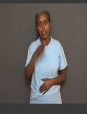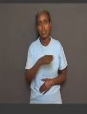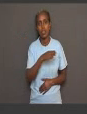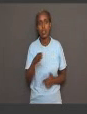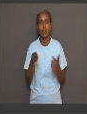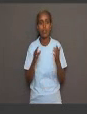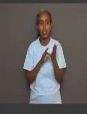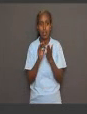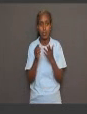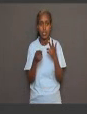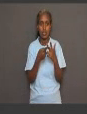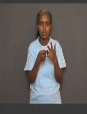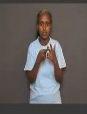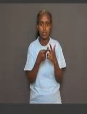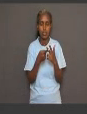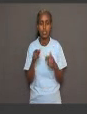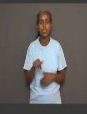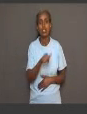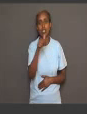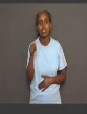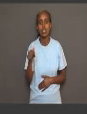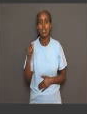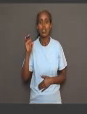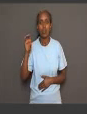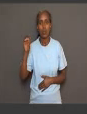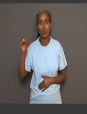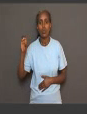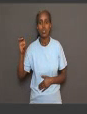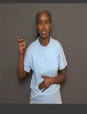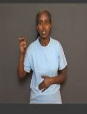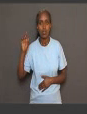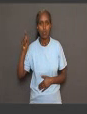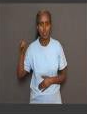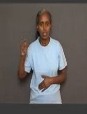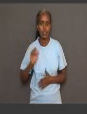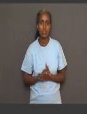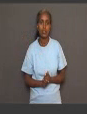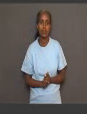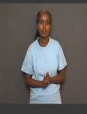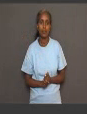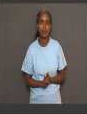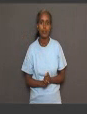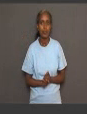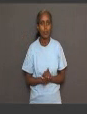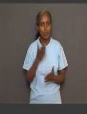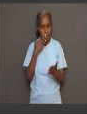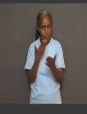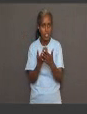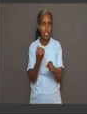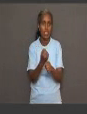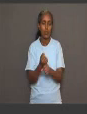number 3 is the arccosecant of x. Great work,